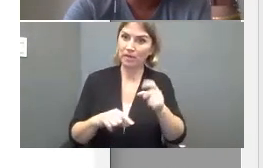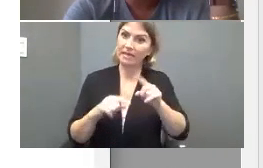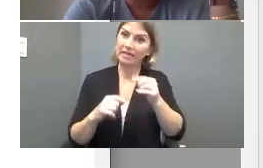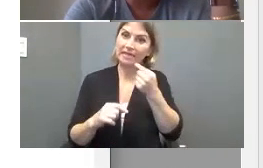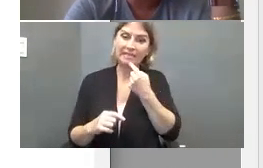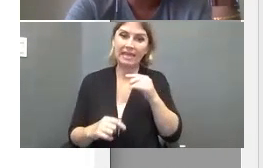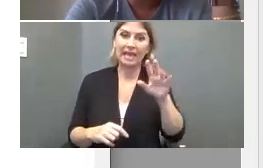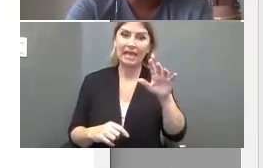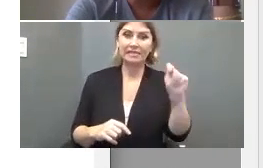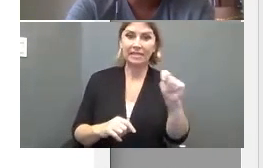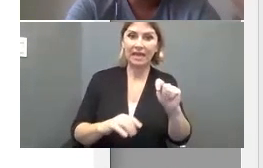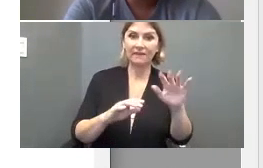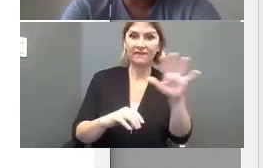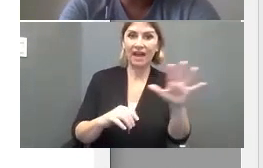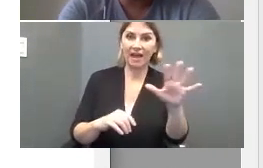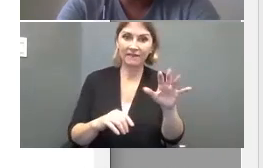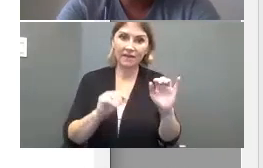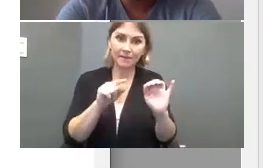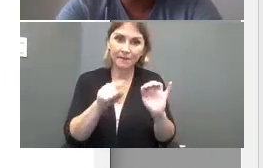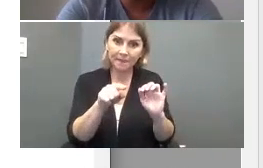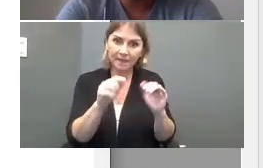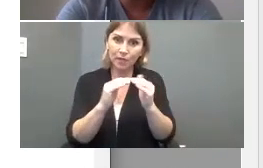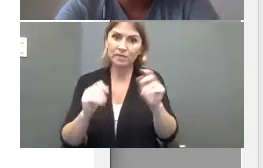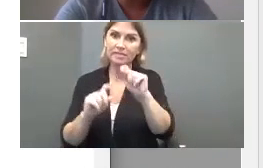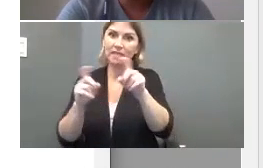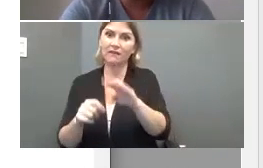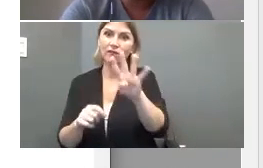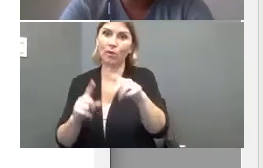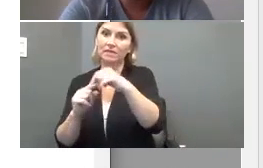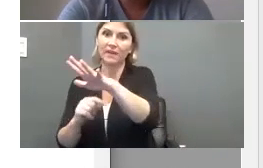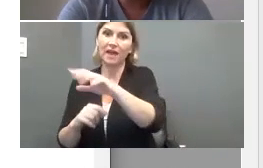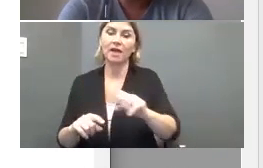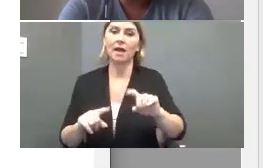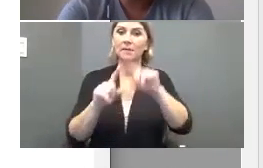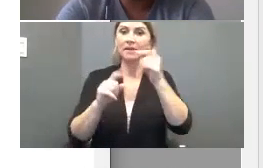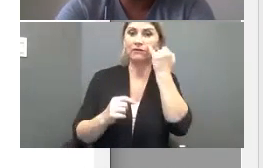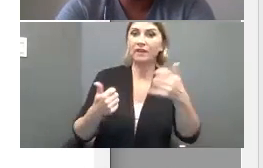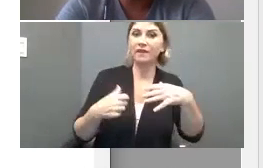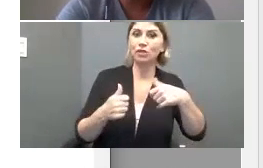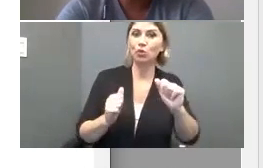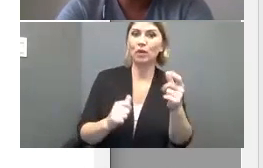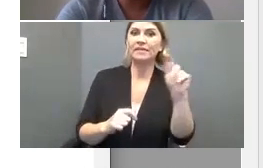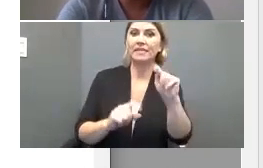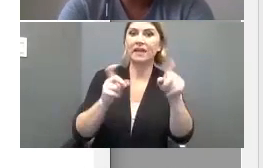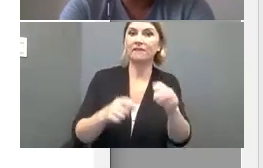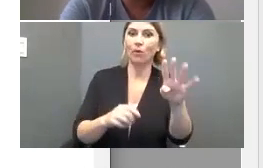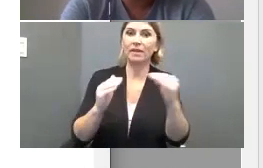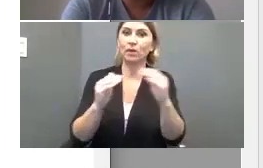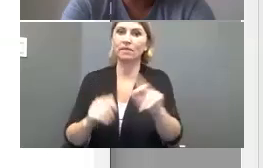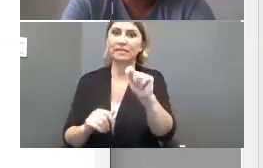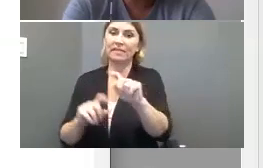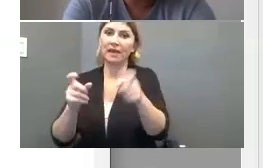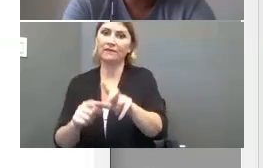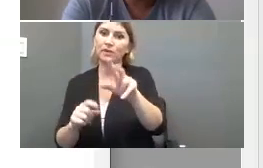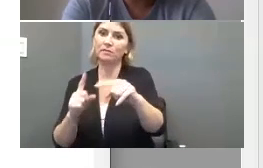5 equals to T of 4 plus of 5, but then we do need to find T of 4. That becomes T of 3 plus